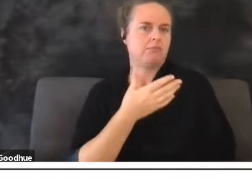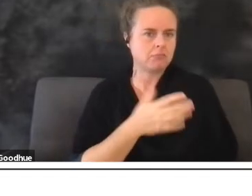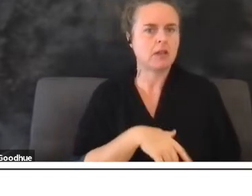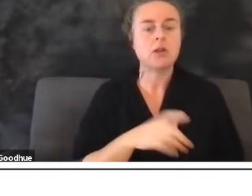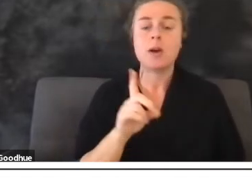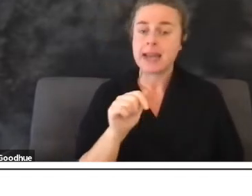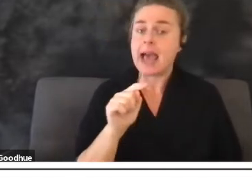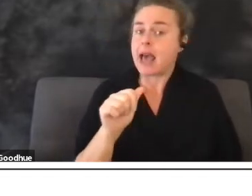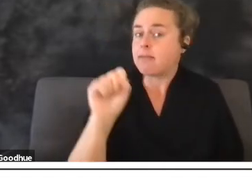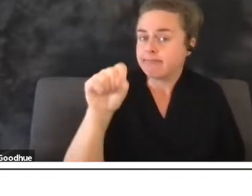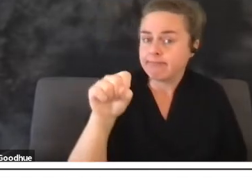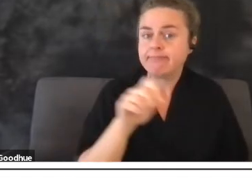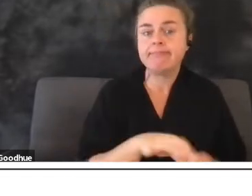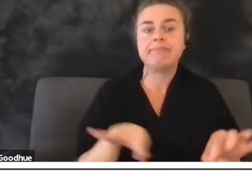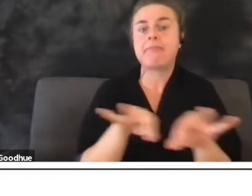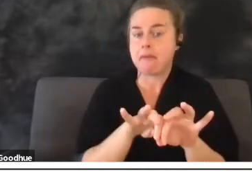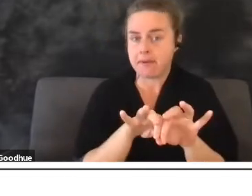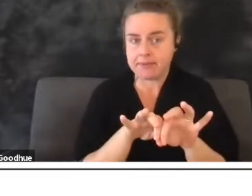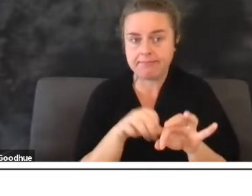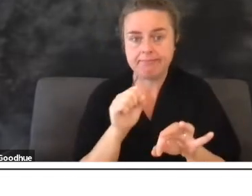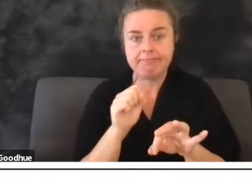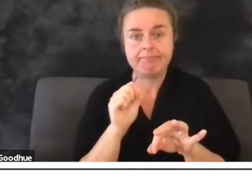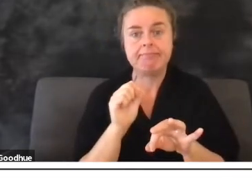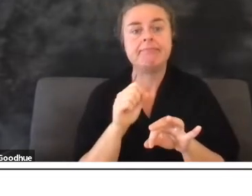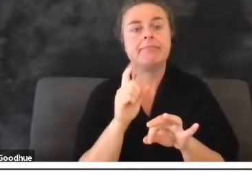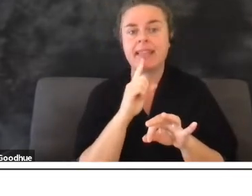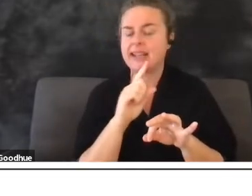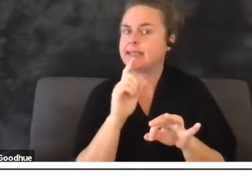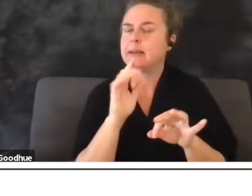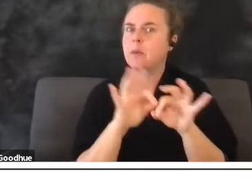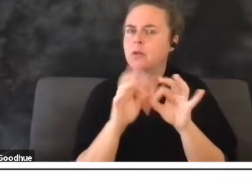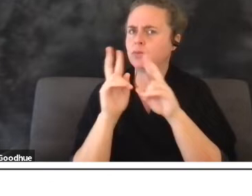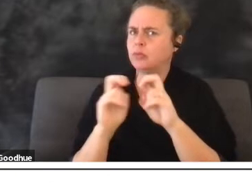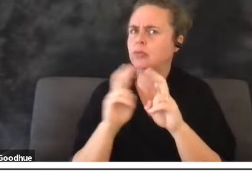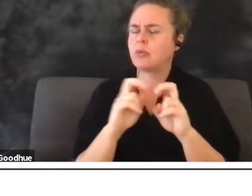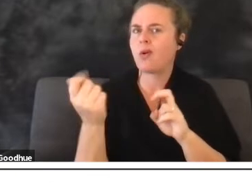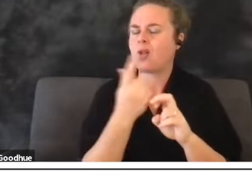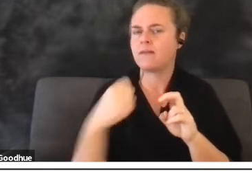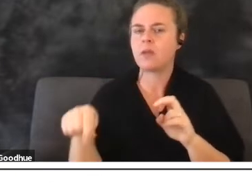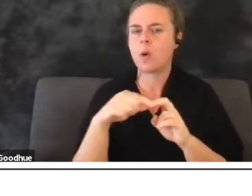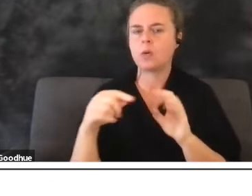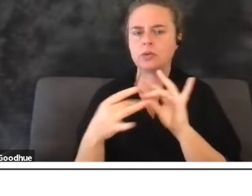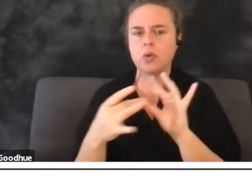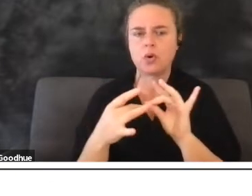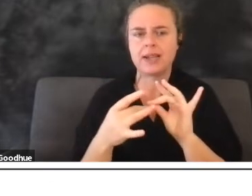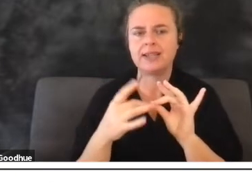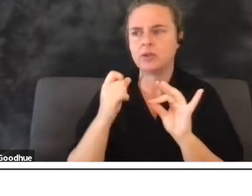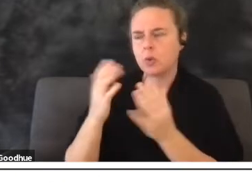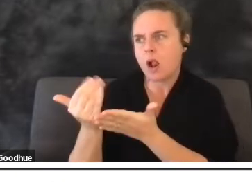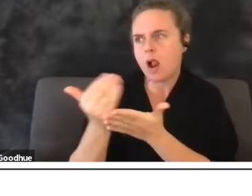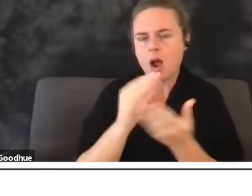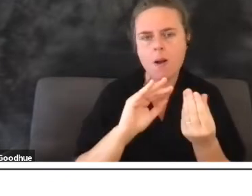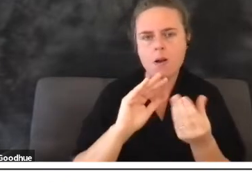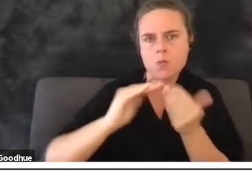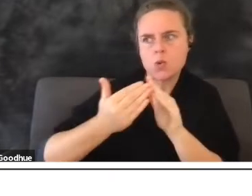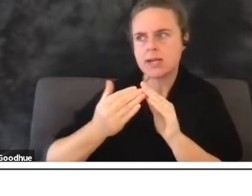really a renewed understanding in the importance of all of those stories and that anecdotal, how are